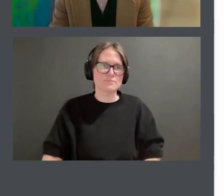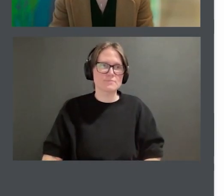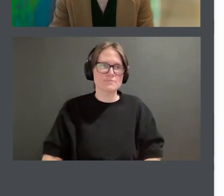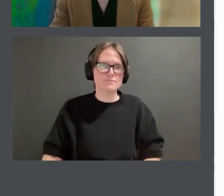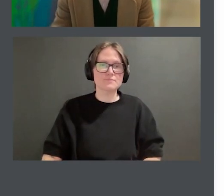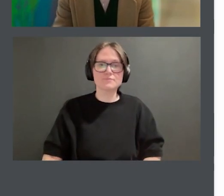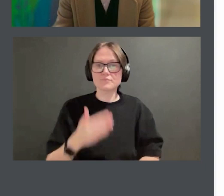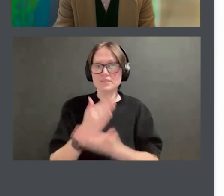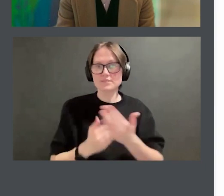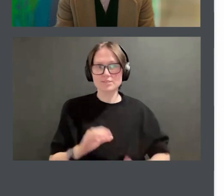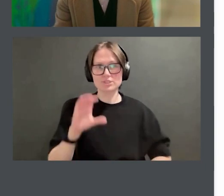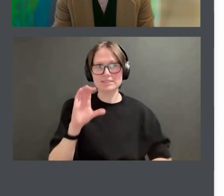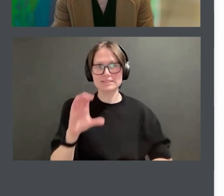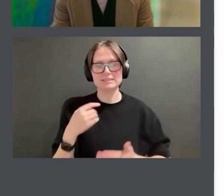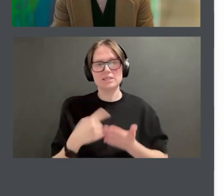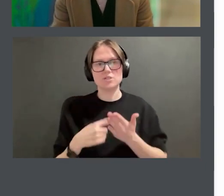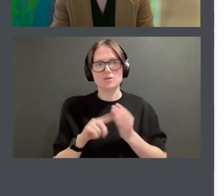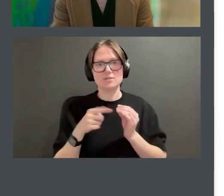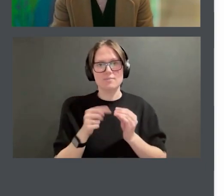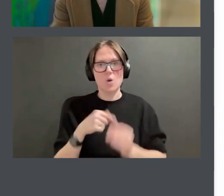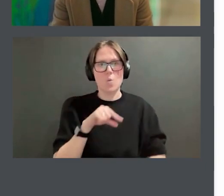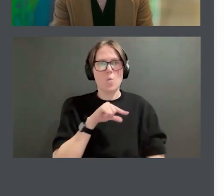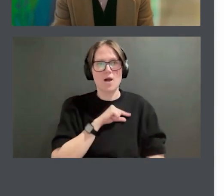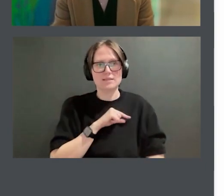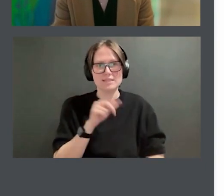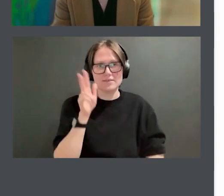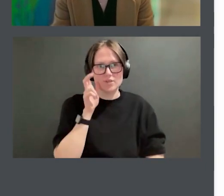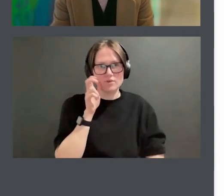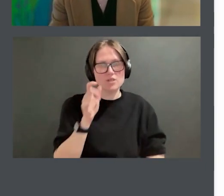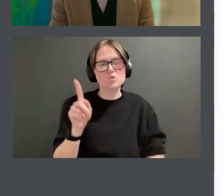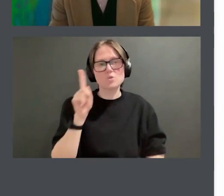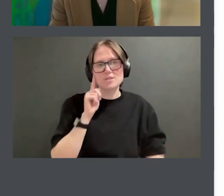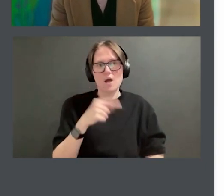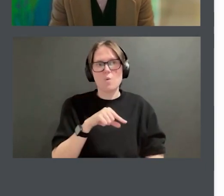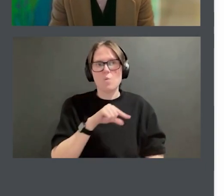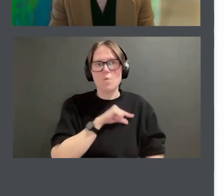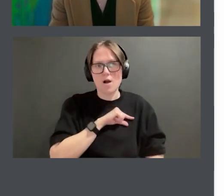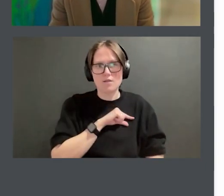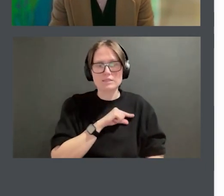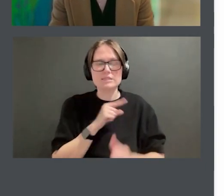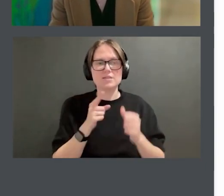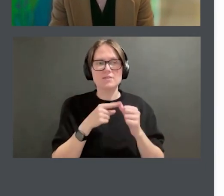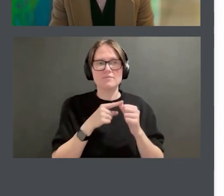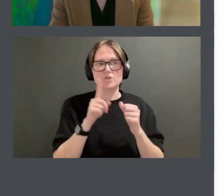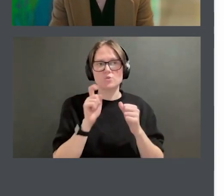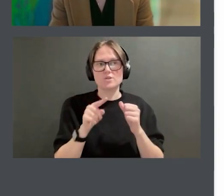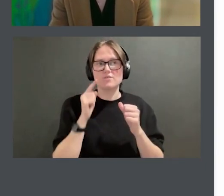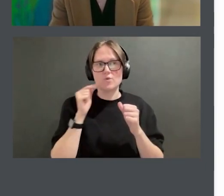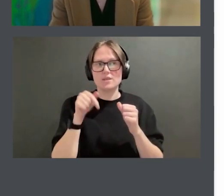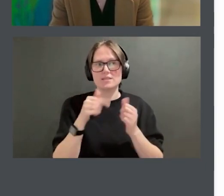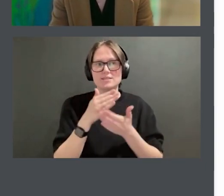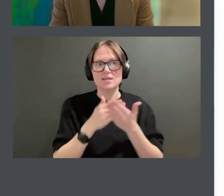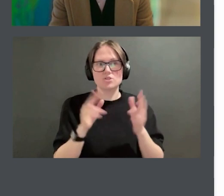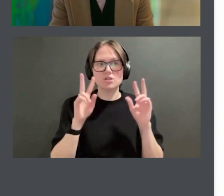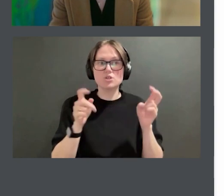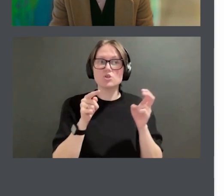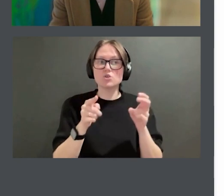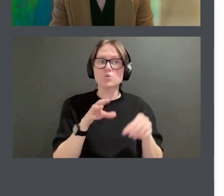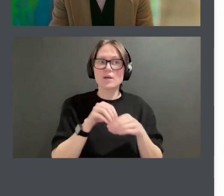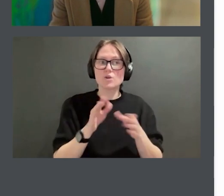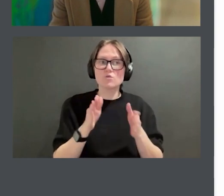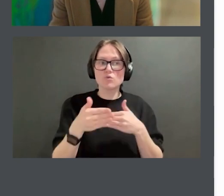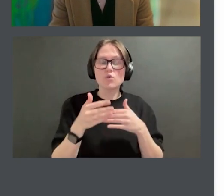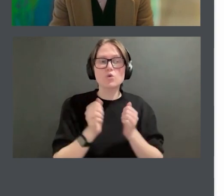So section C talks about qualities of hearing, so sound quality. The first question in this section is, you are in a room with